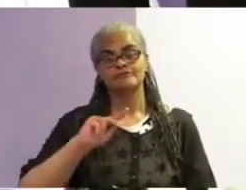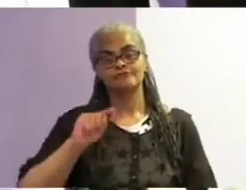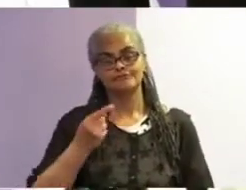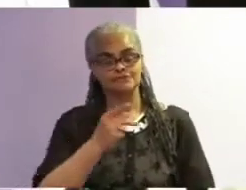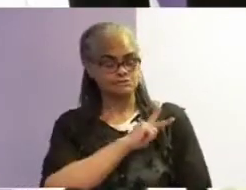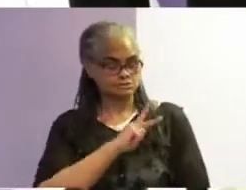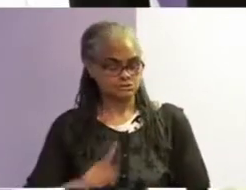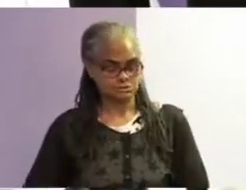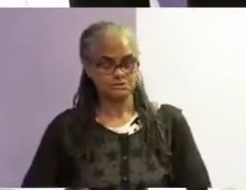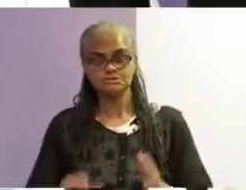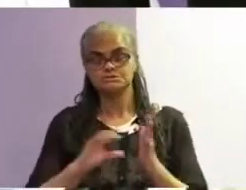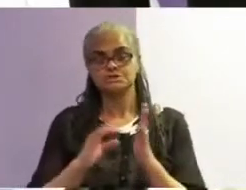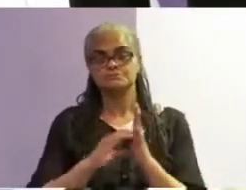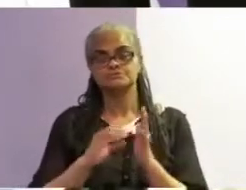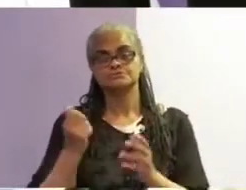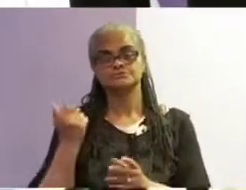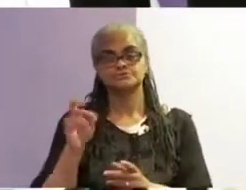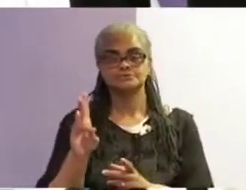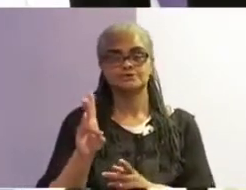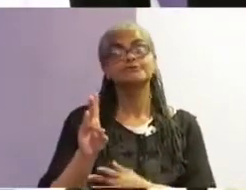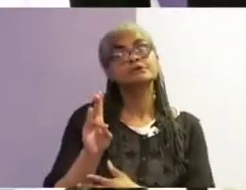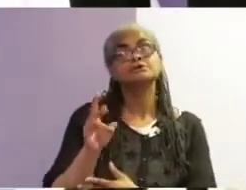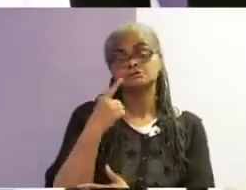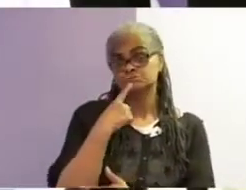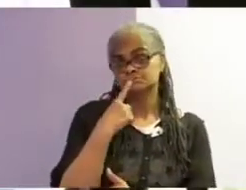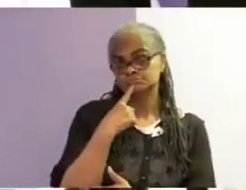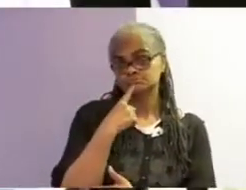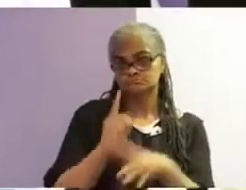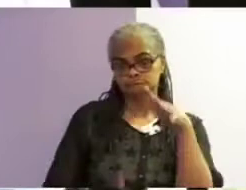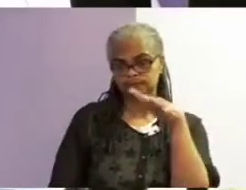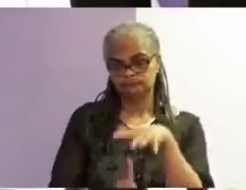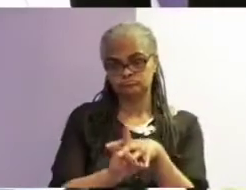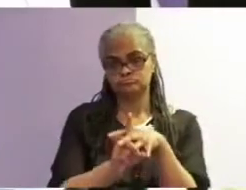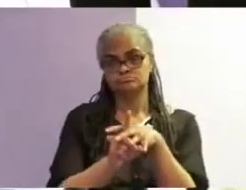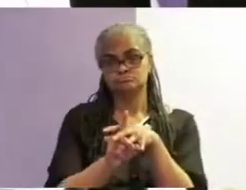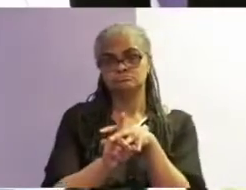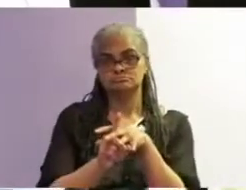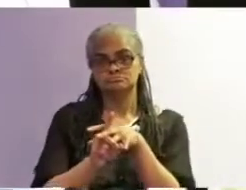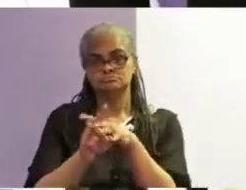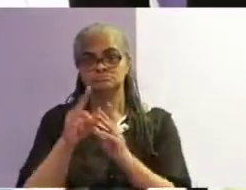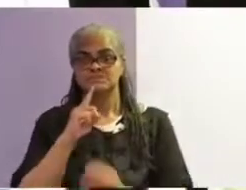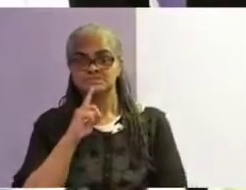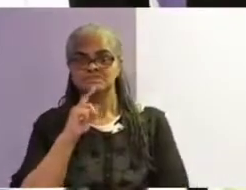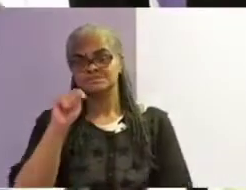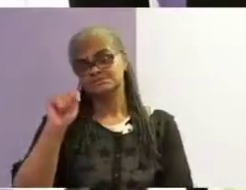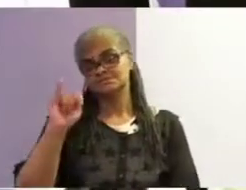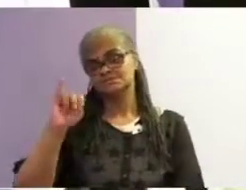17. He comes on the scene. The Bible tells us he's a Tishbite.